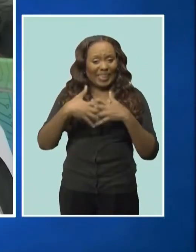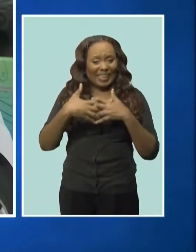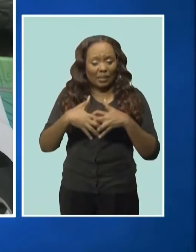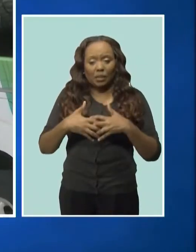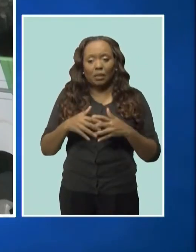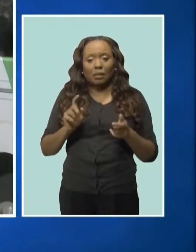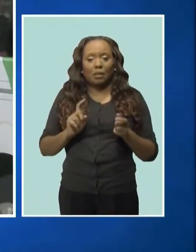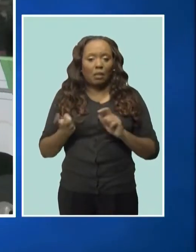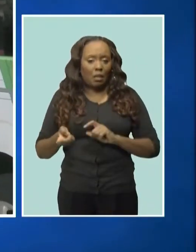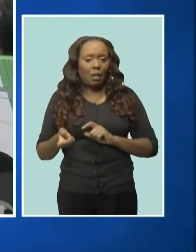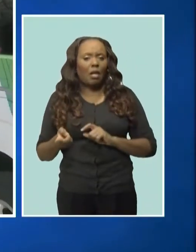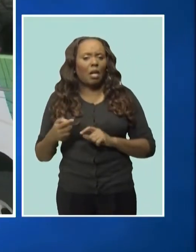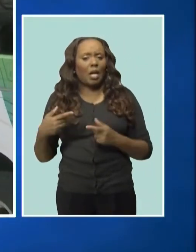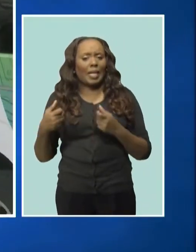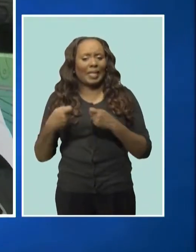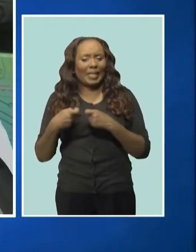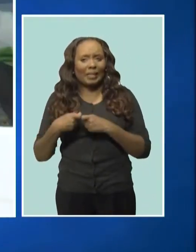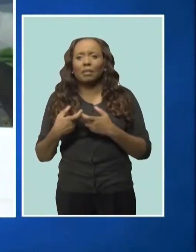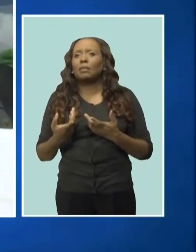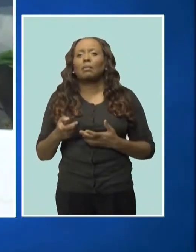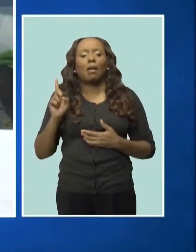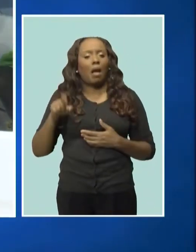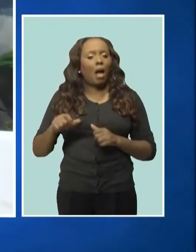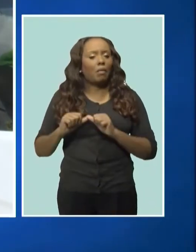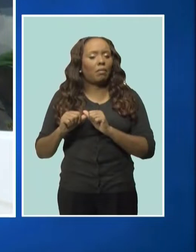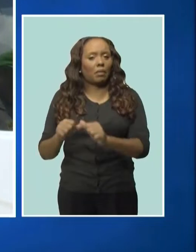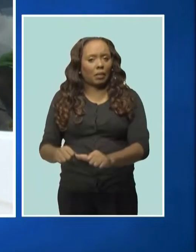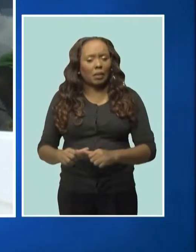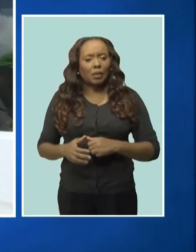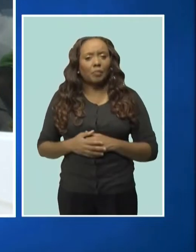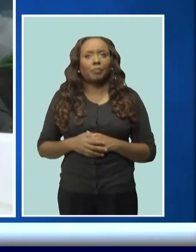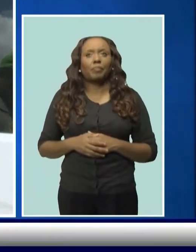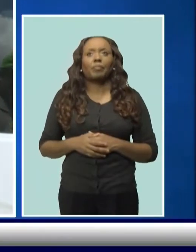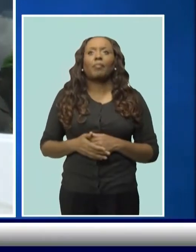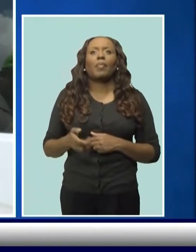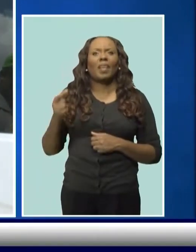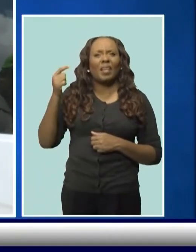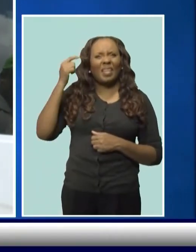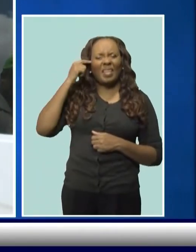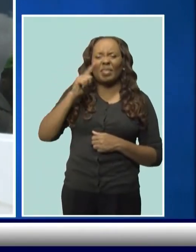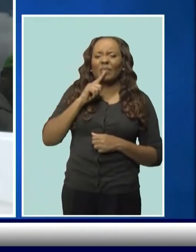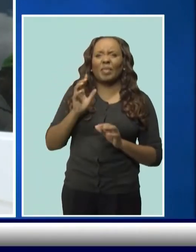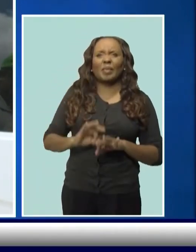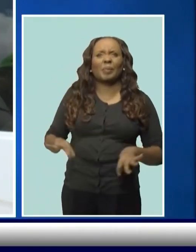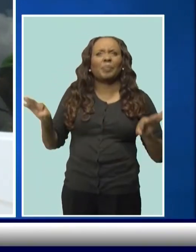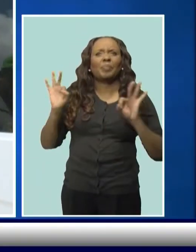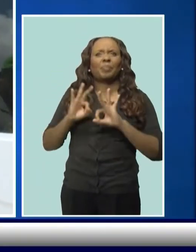is the way the sector will have to go. I think this is the way to go.